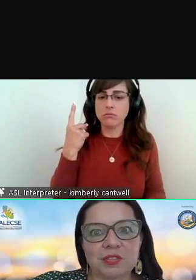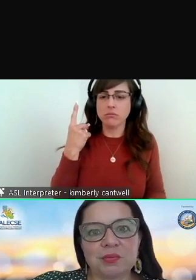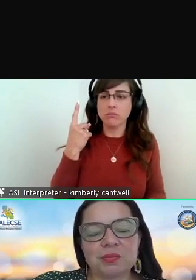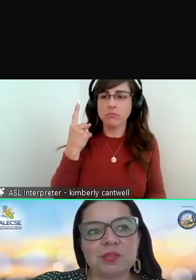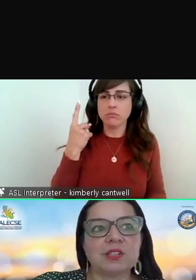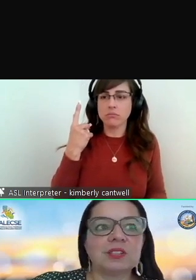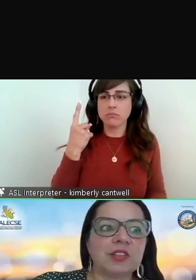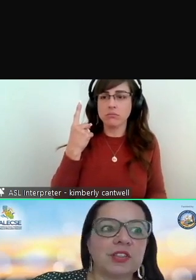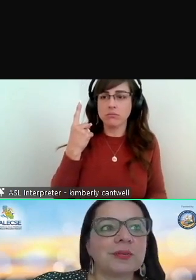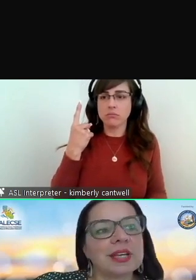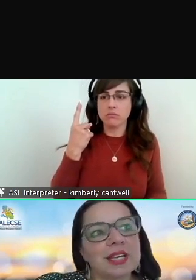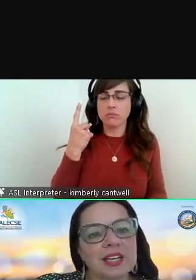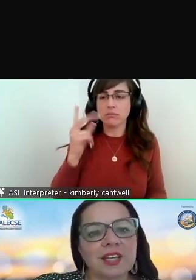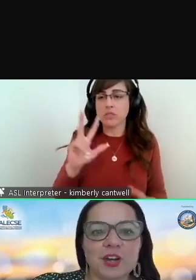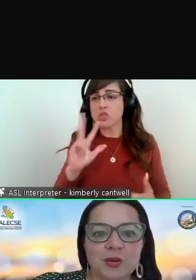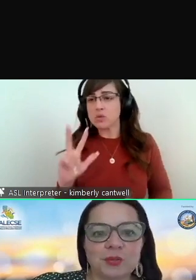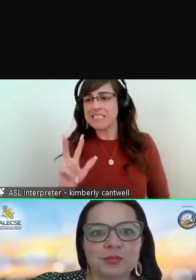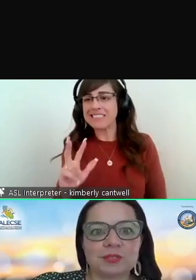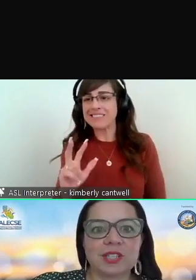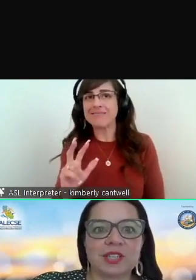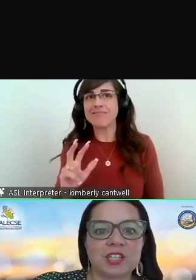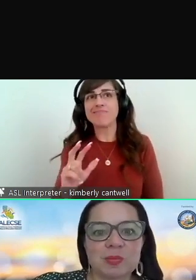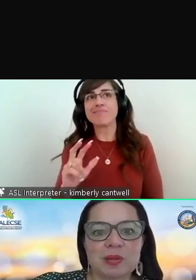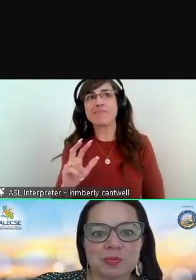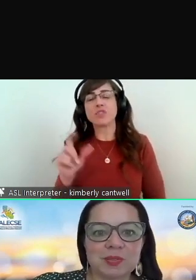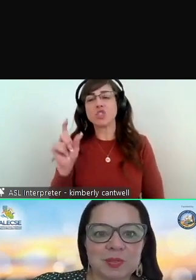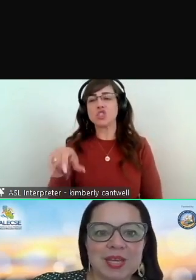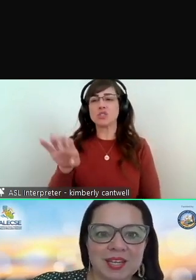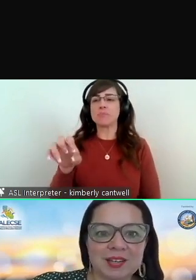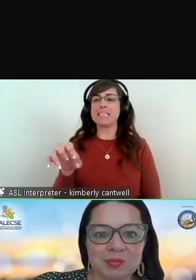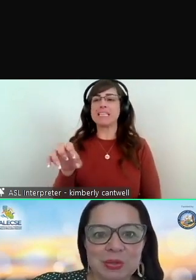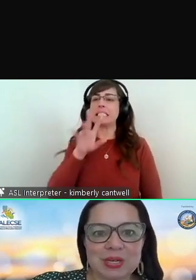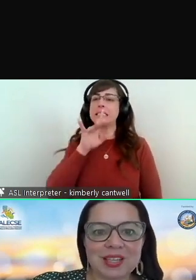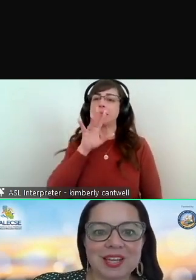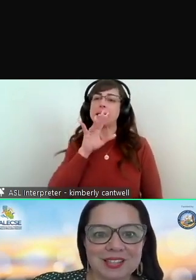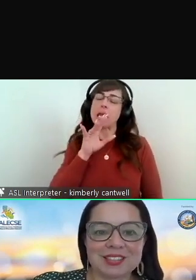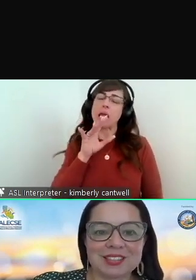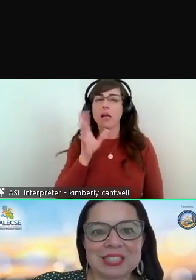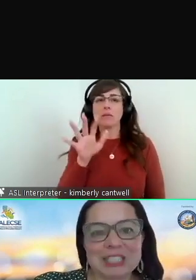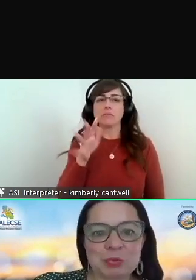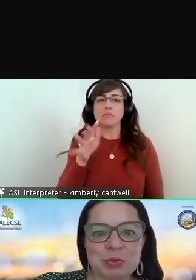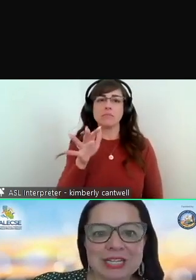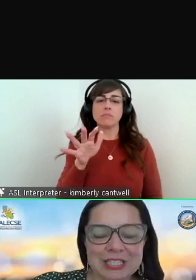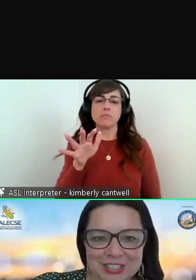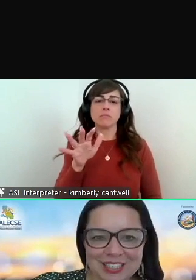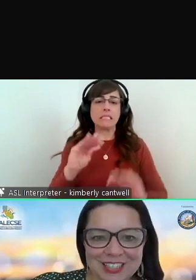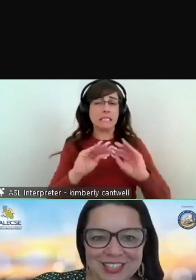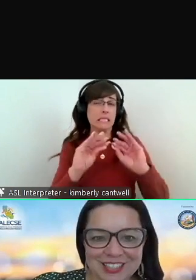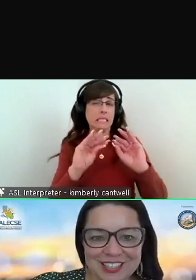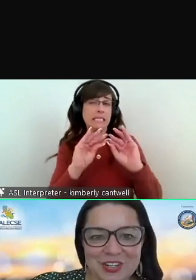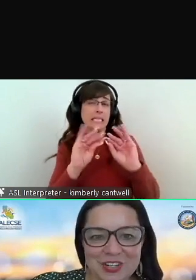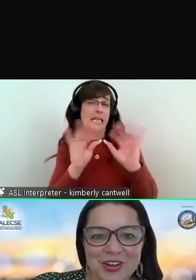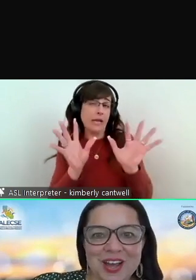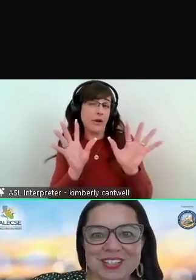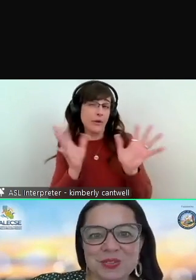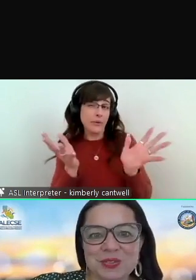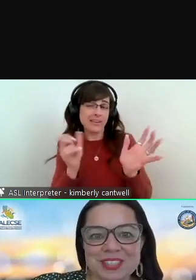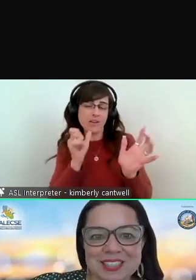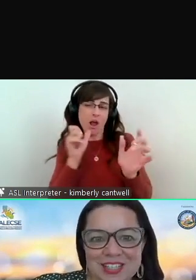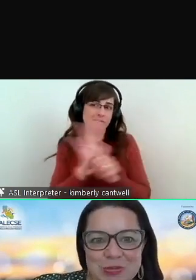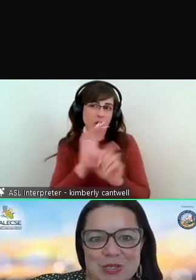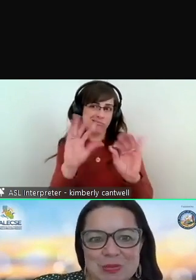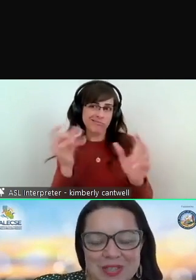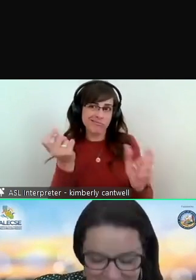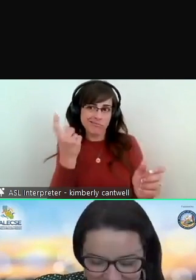at 3, they should be speaking pretty clearly, not